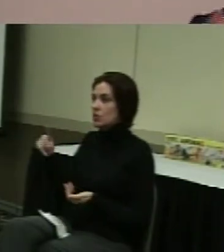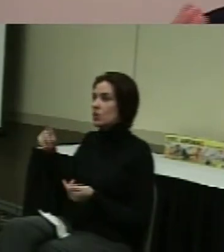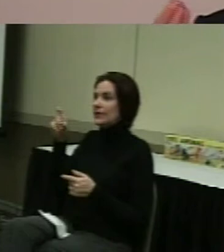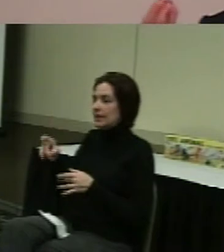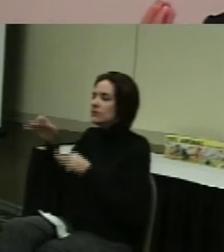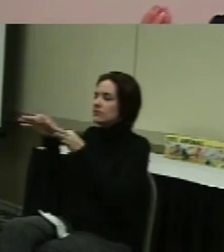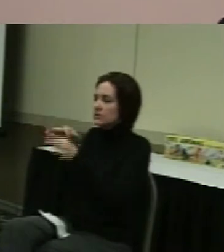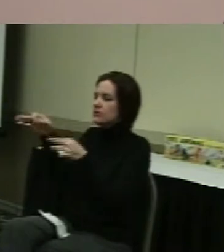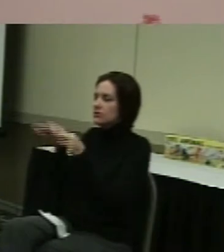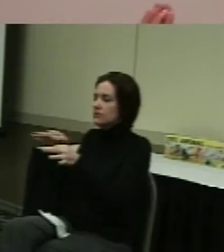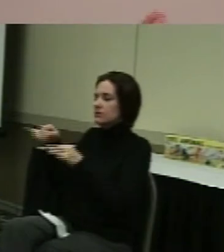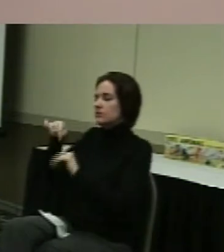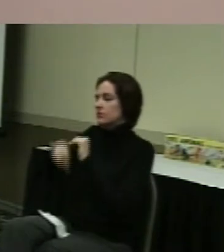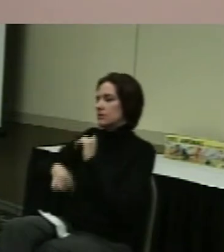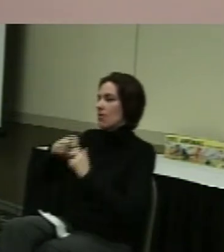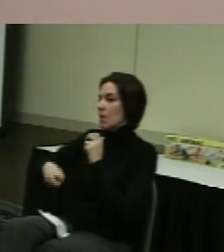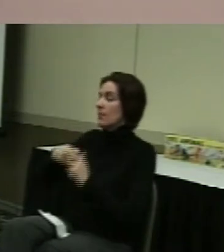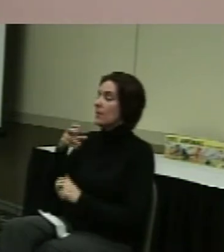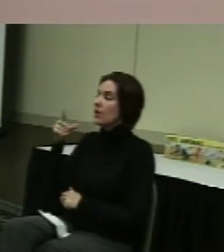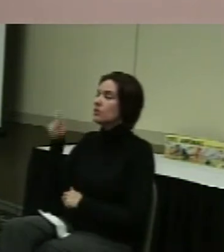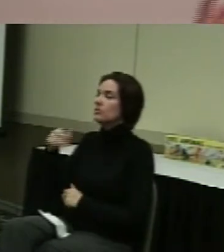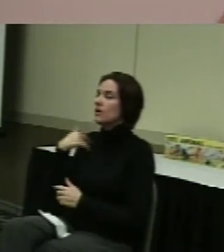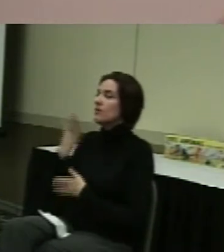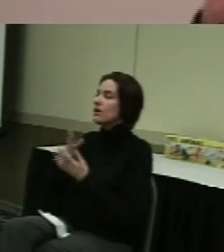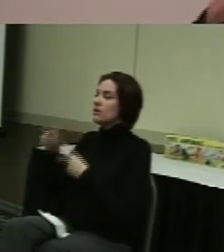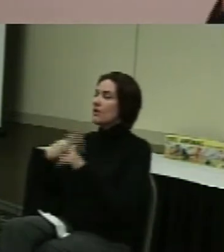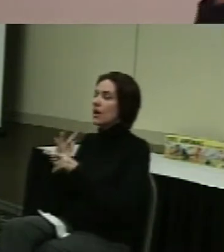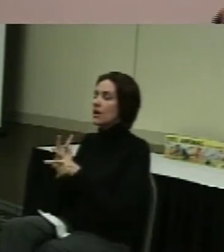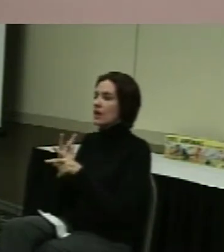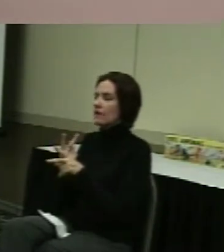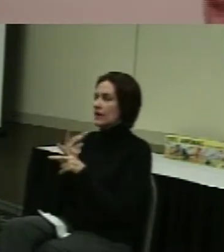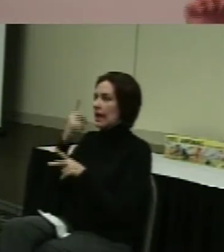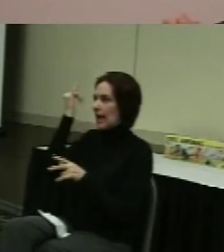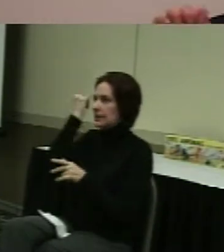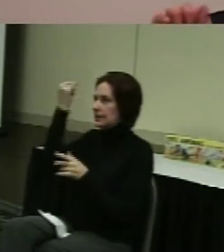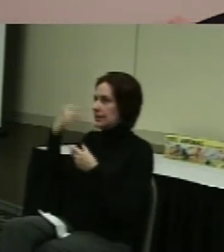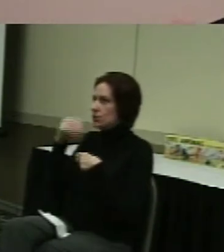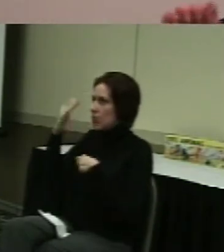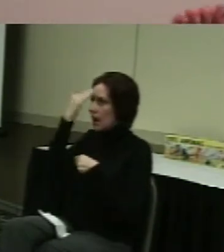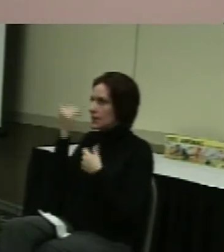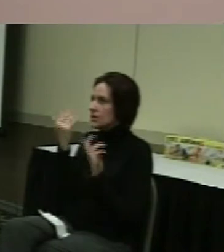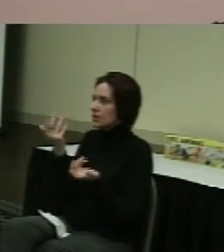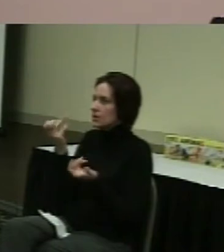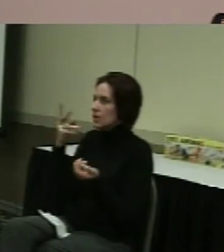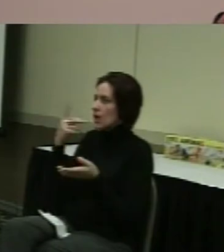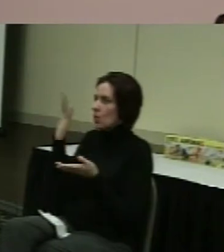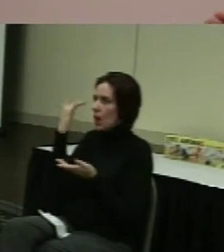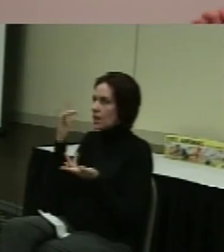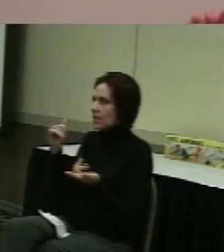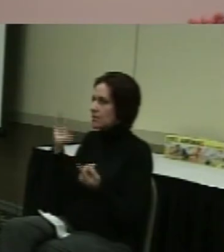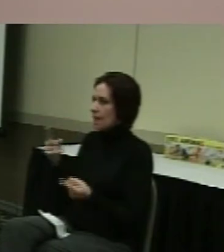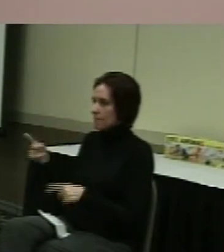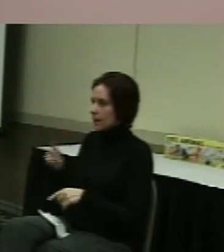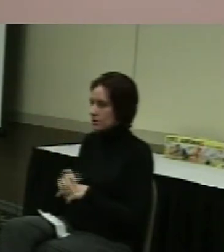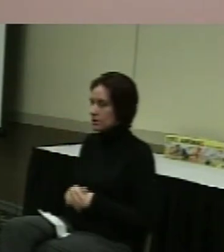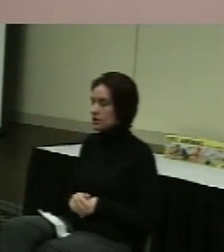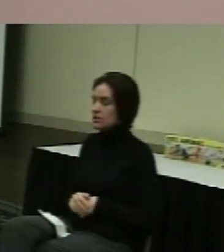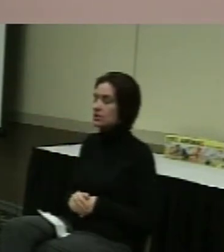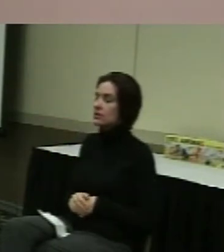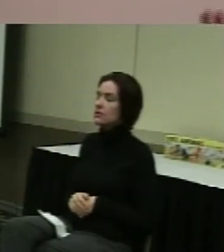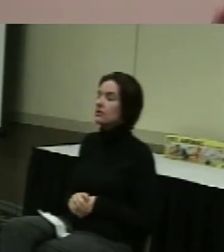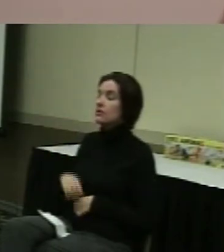problem. And you need to have some kind of thesis in your head. Why is this going on? Now, you're going to